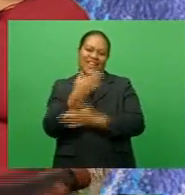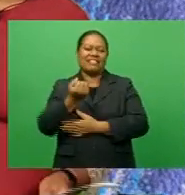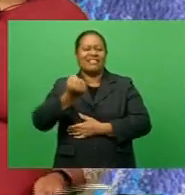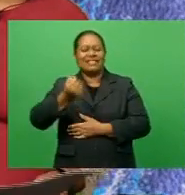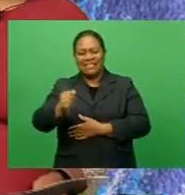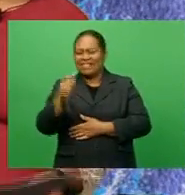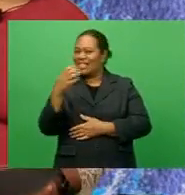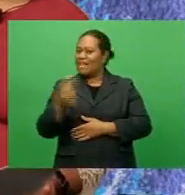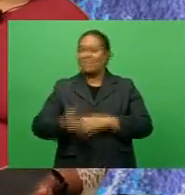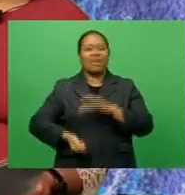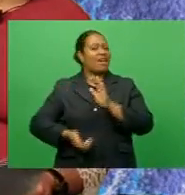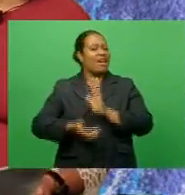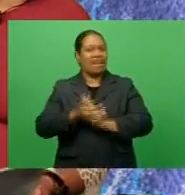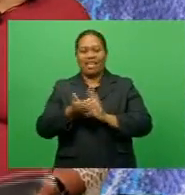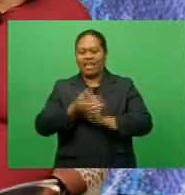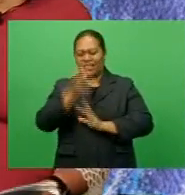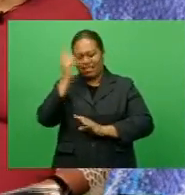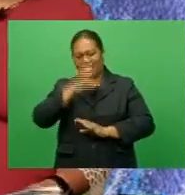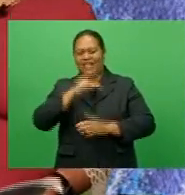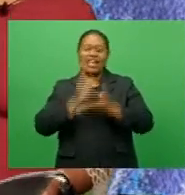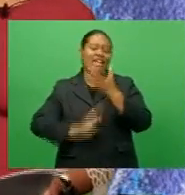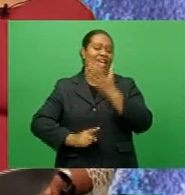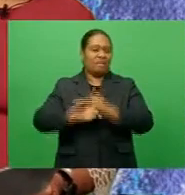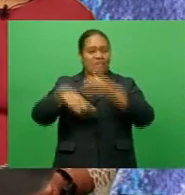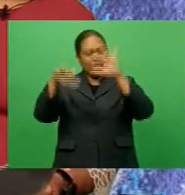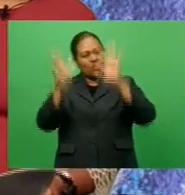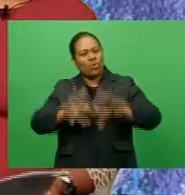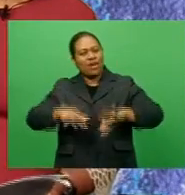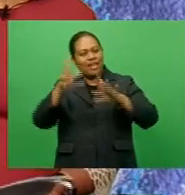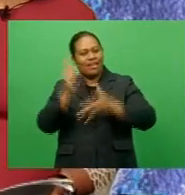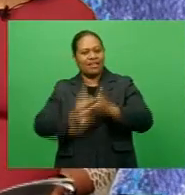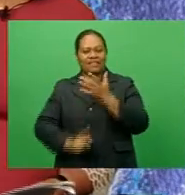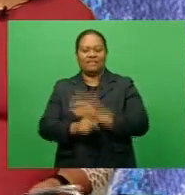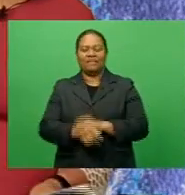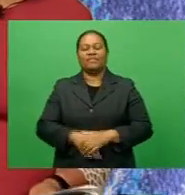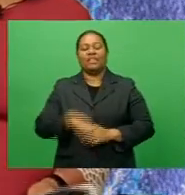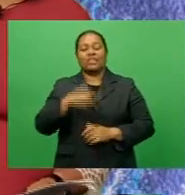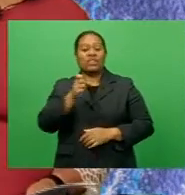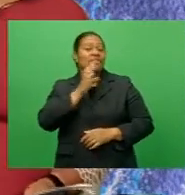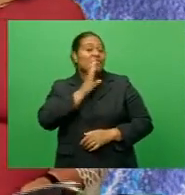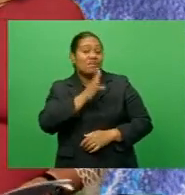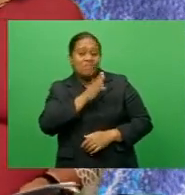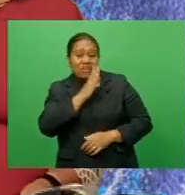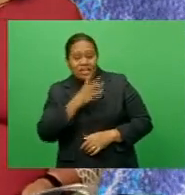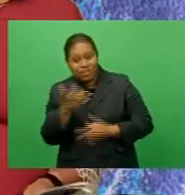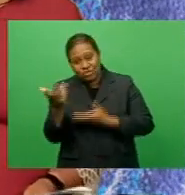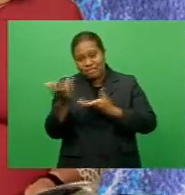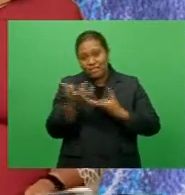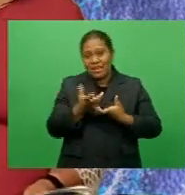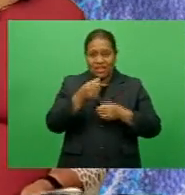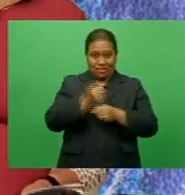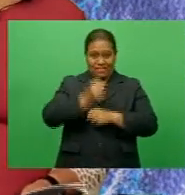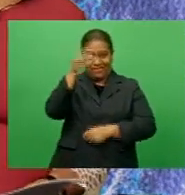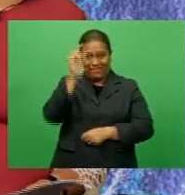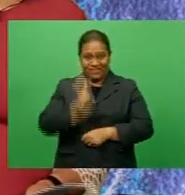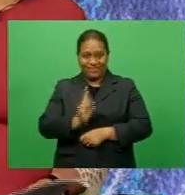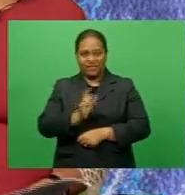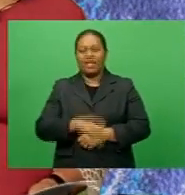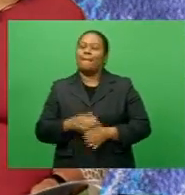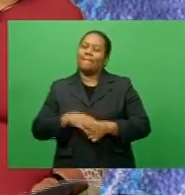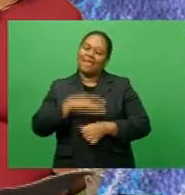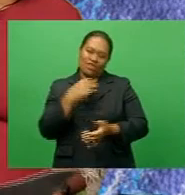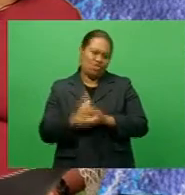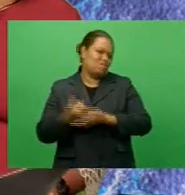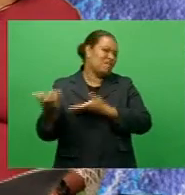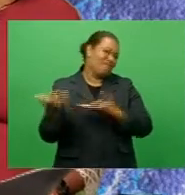have very high chances of rain. So if you missed out on bringing your umbrellas today, ensure to have